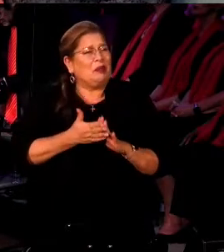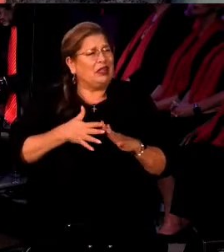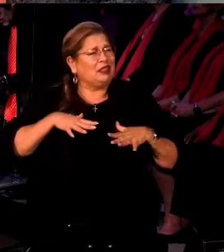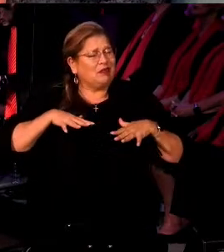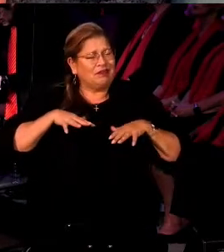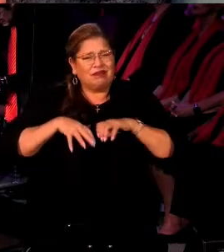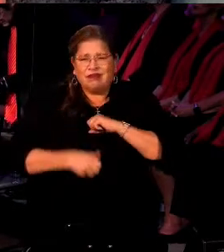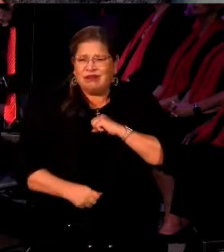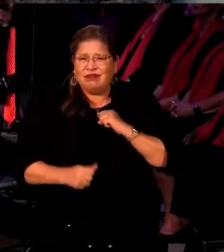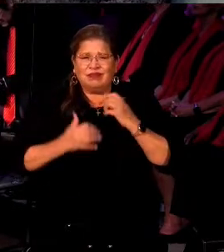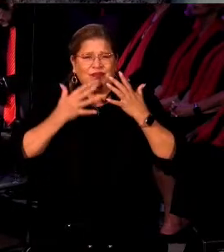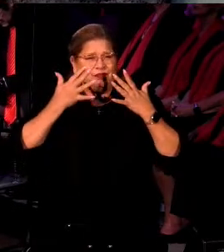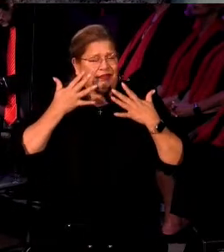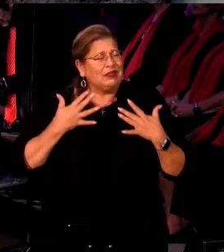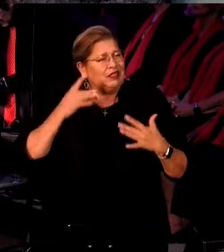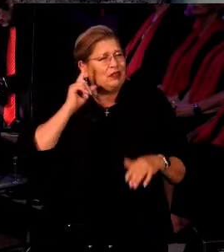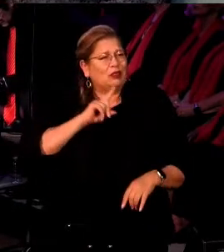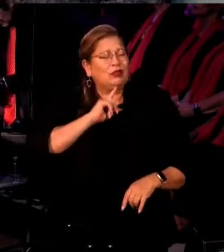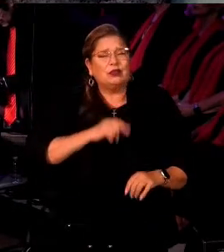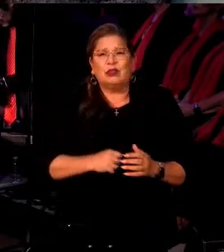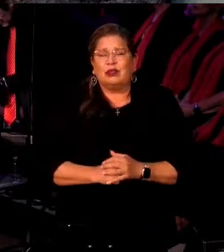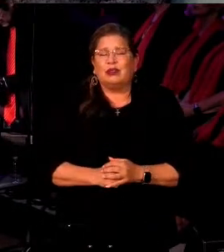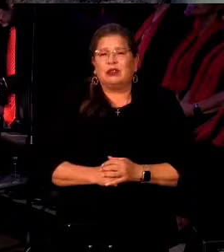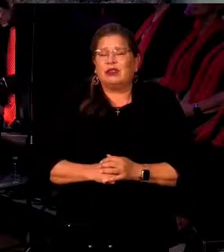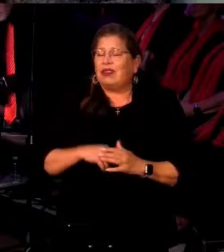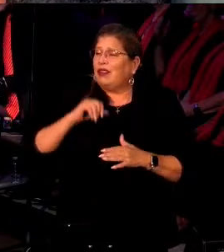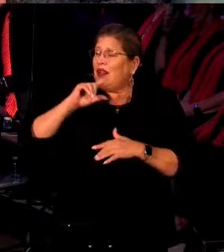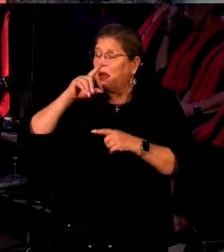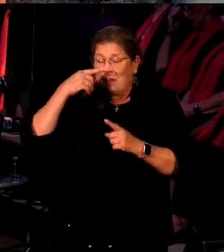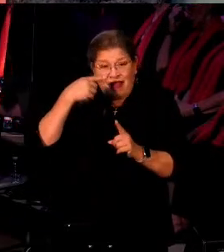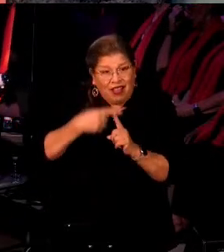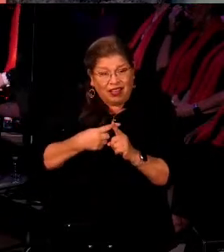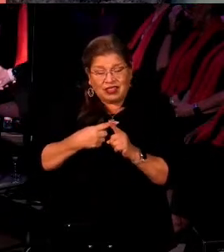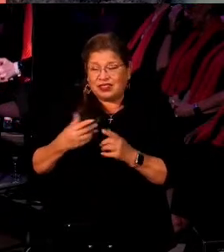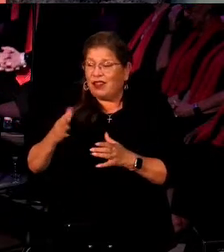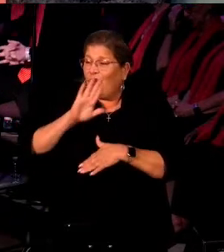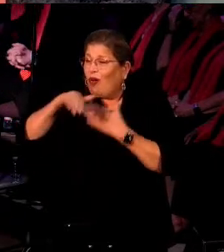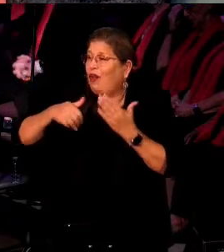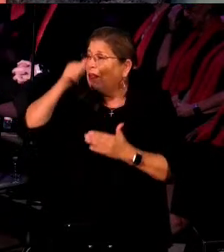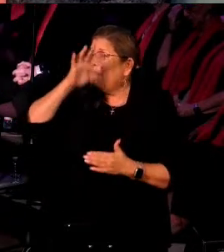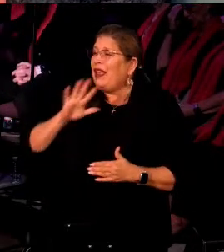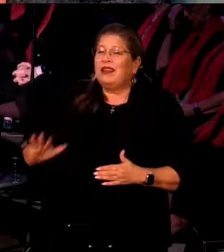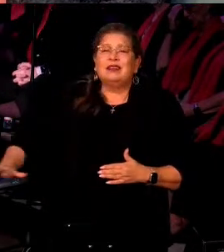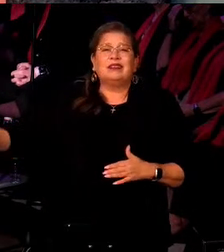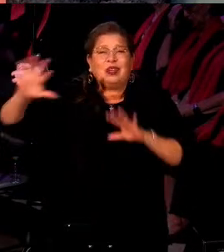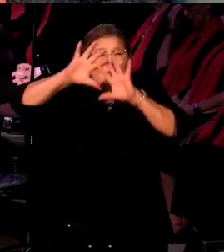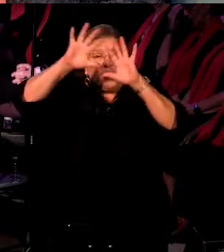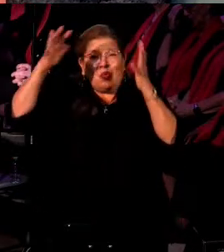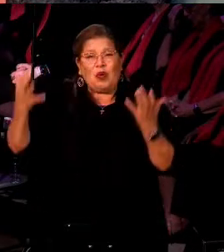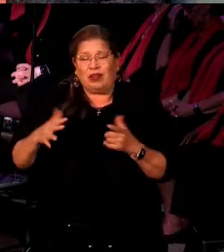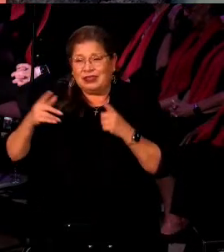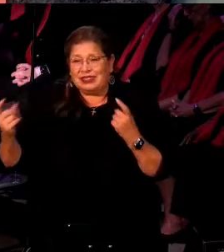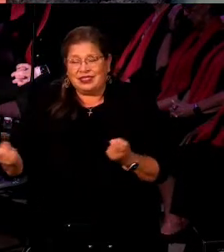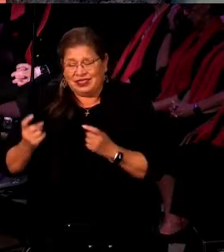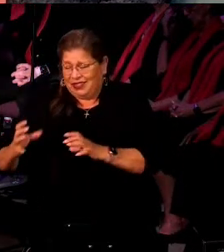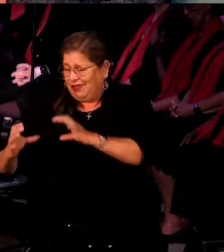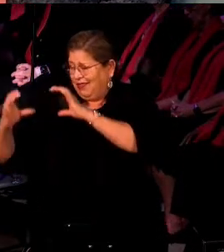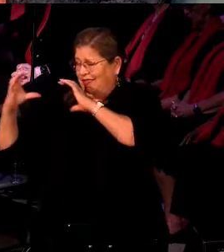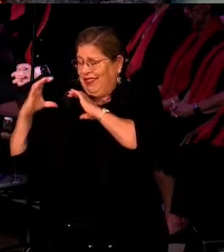distress. But the heaviness of carrying all mankind's sin, of being separated from God the